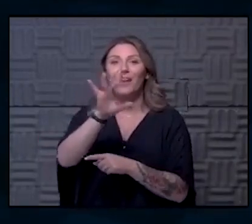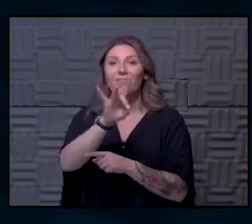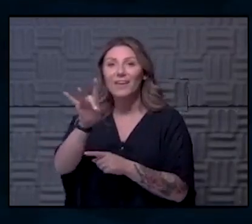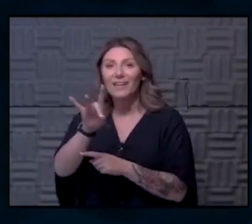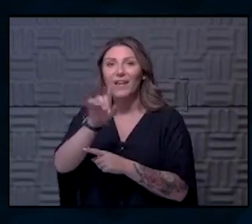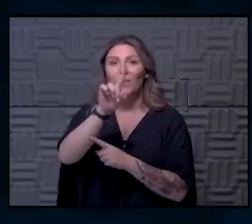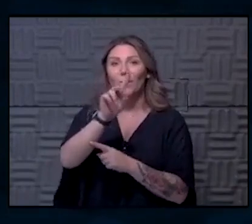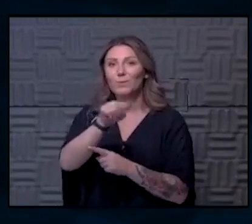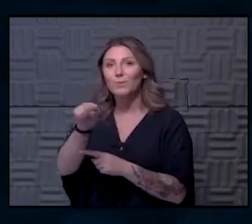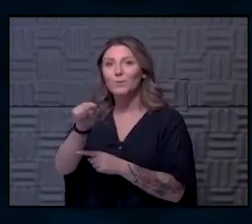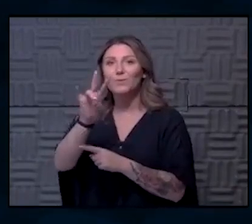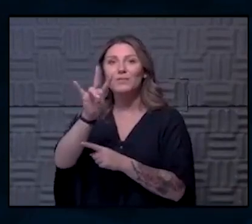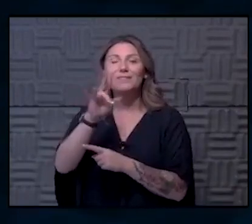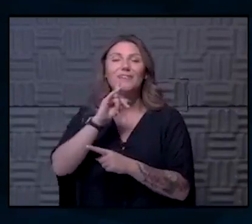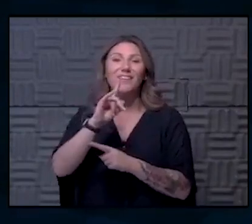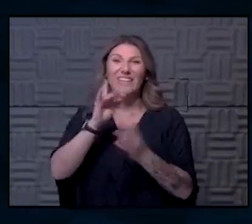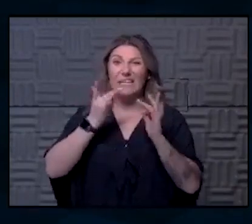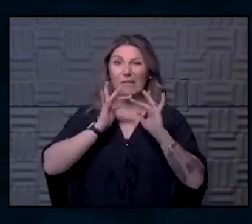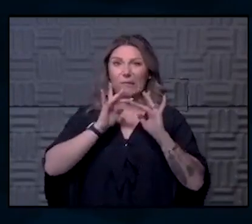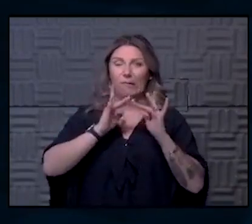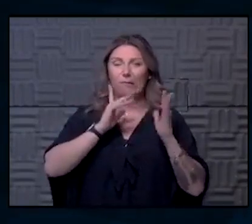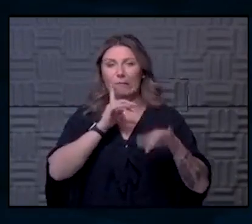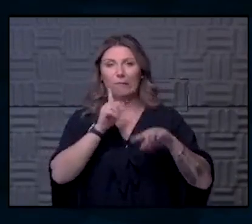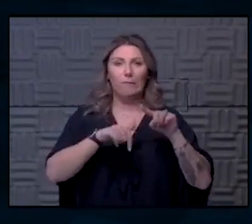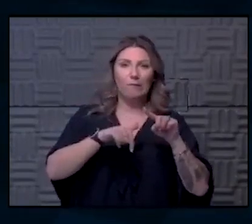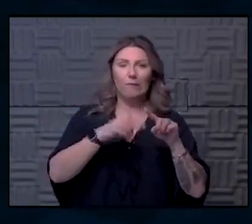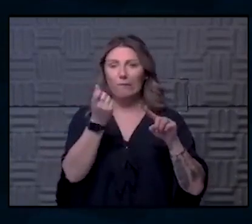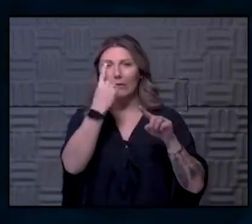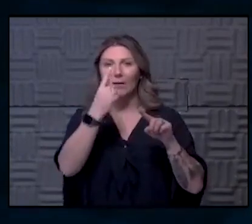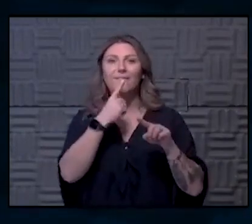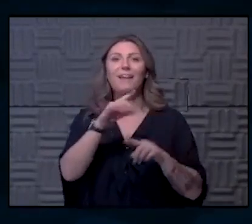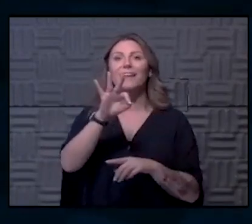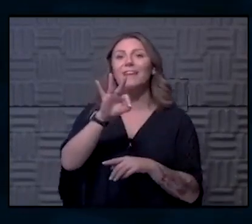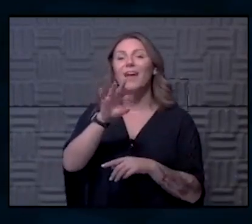913-588-1227 if you're internet challenged as I am. Just use the phone number